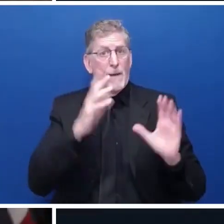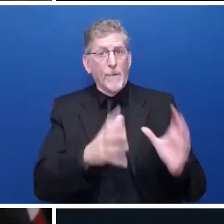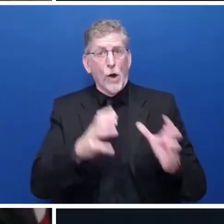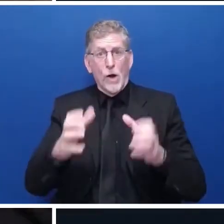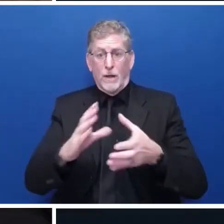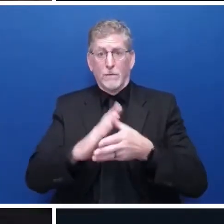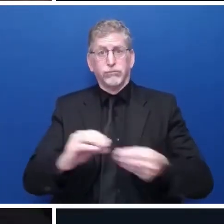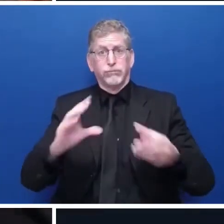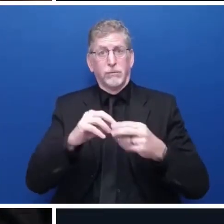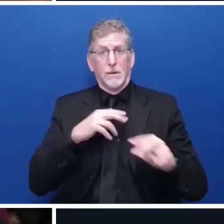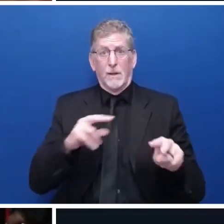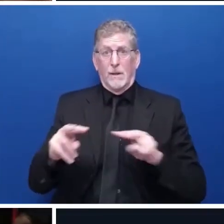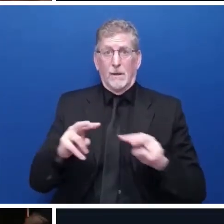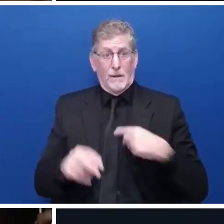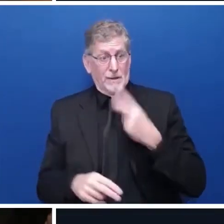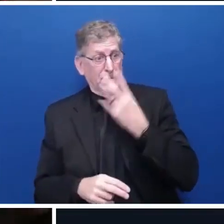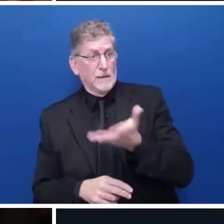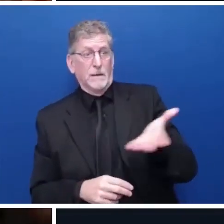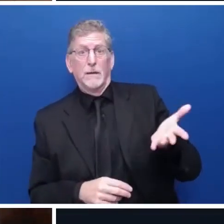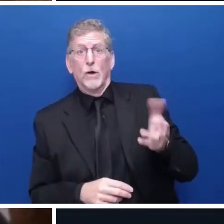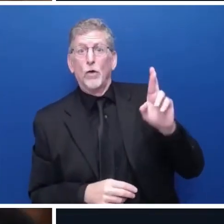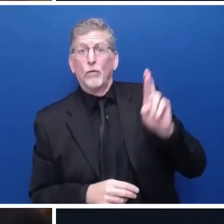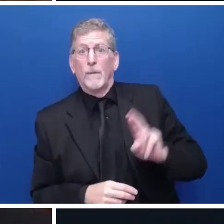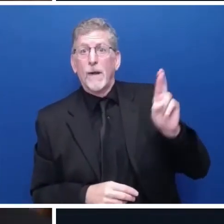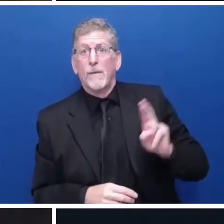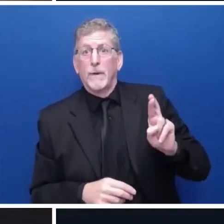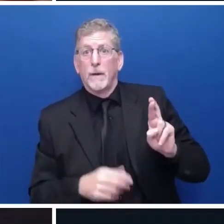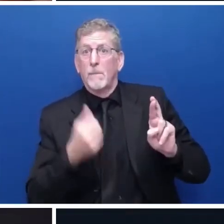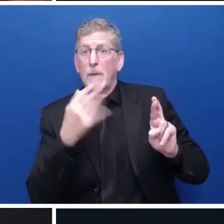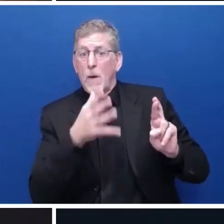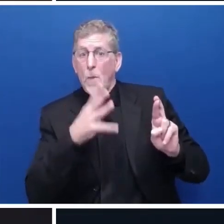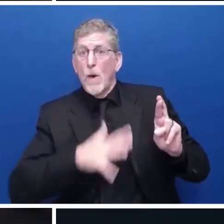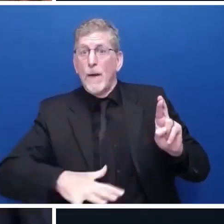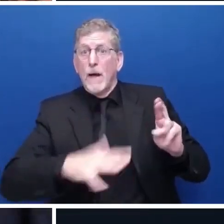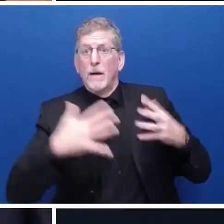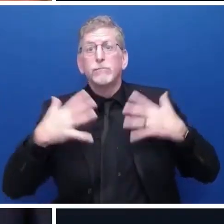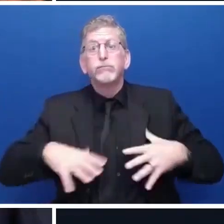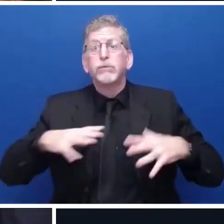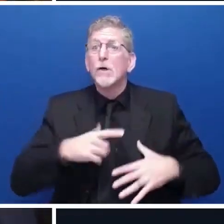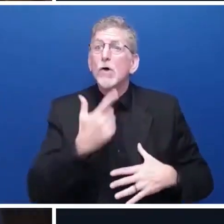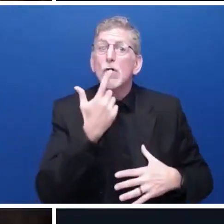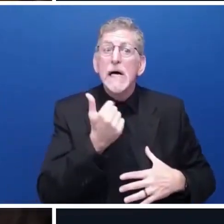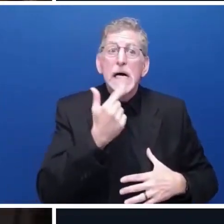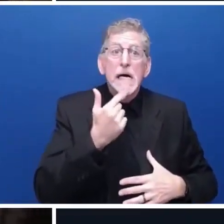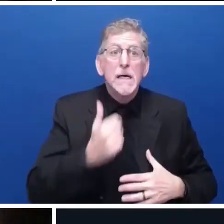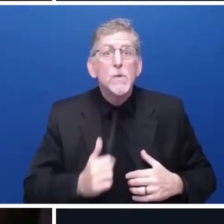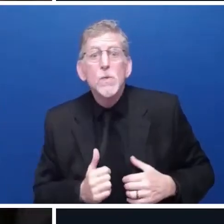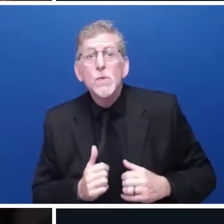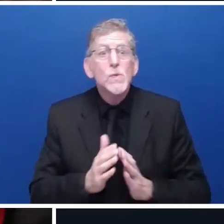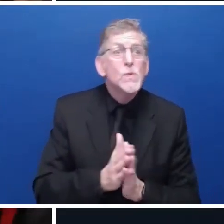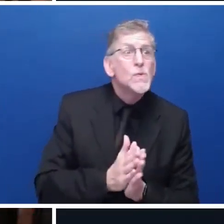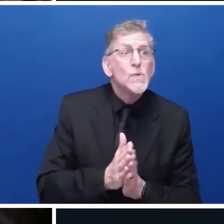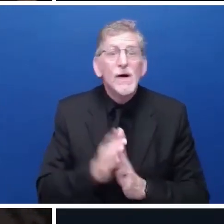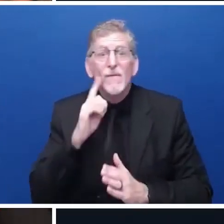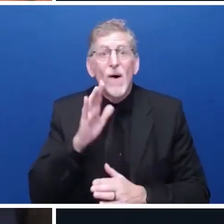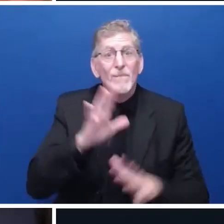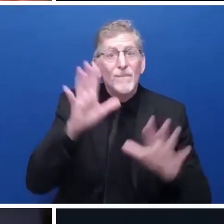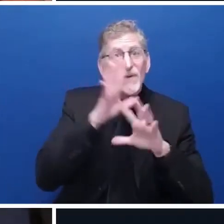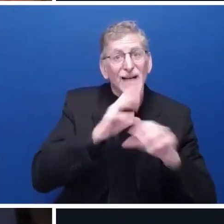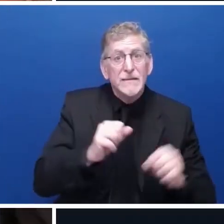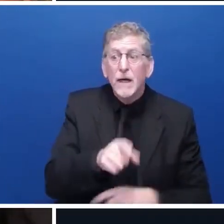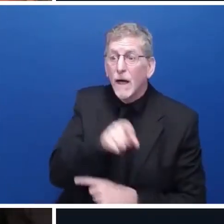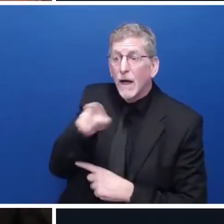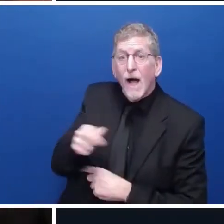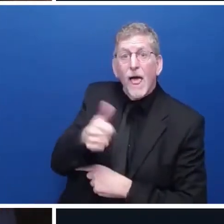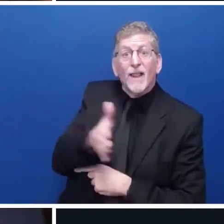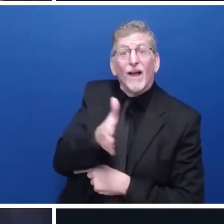somber and solemn, and many empty seats, as we can see, dozens of Democrats are boycotting. Also, the U.S. Supreme Court,